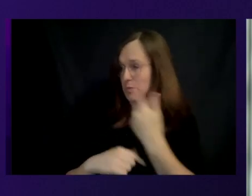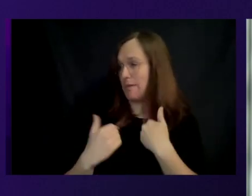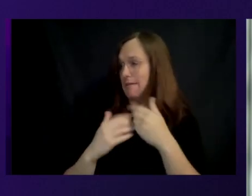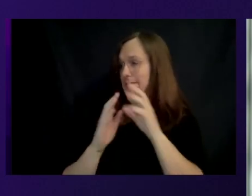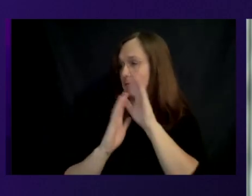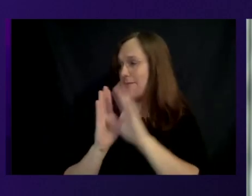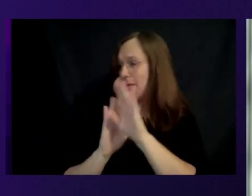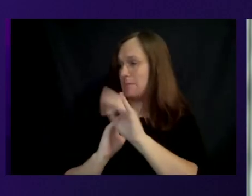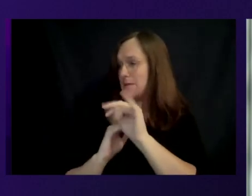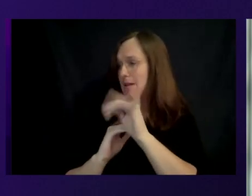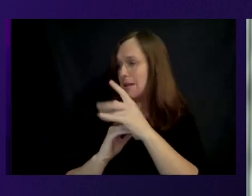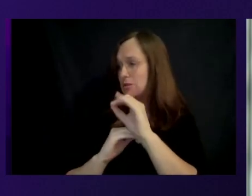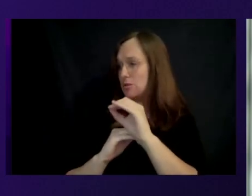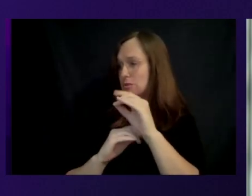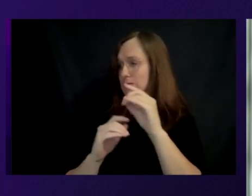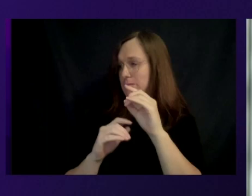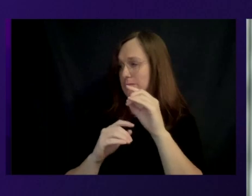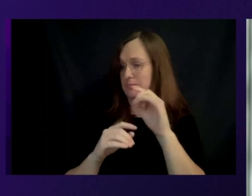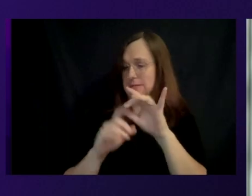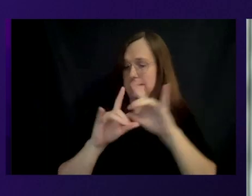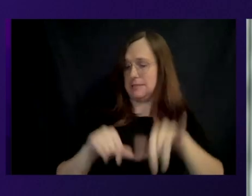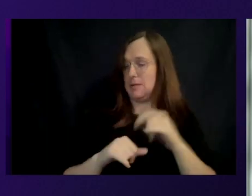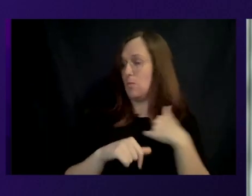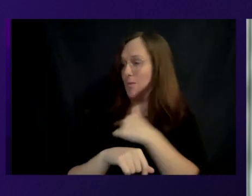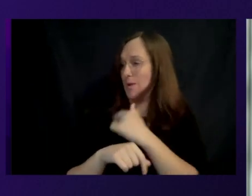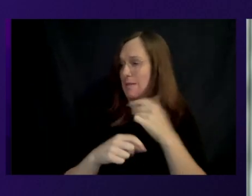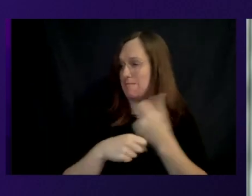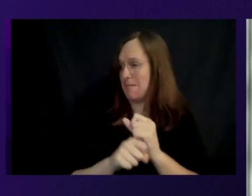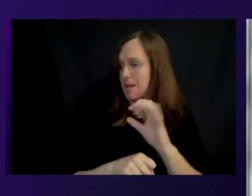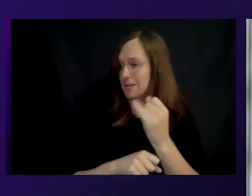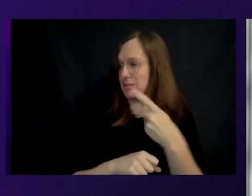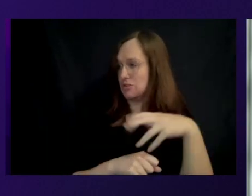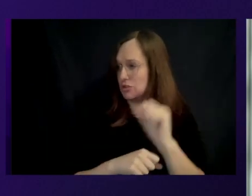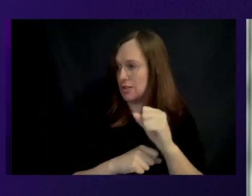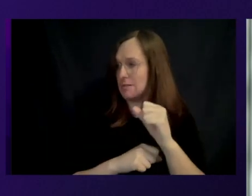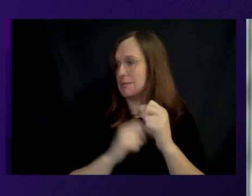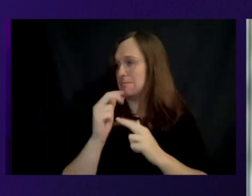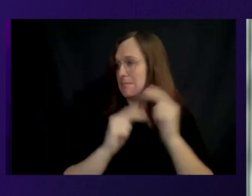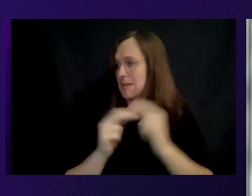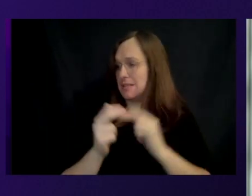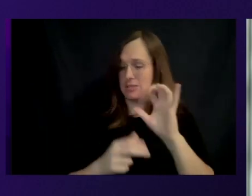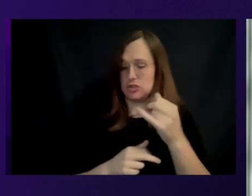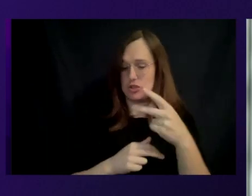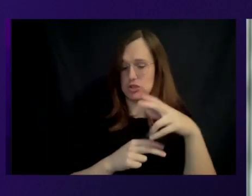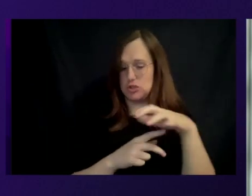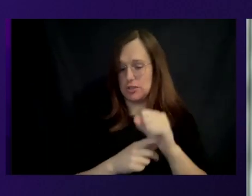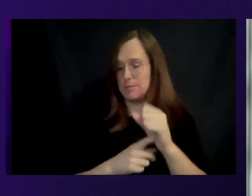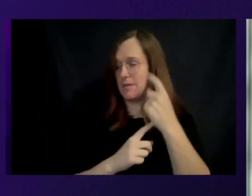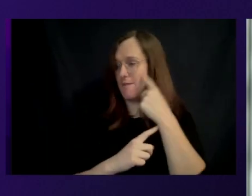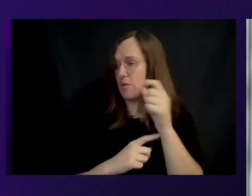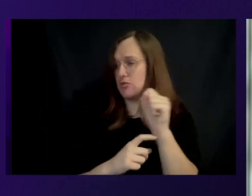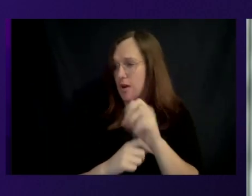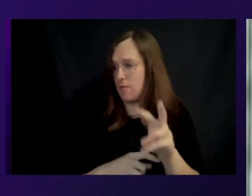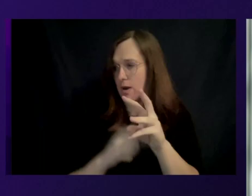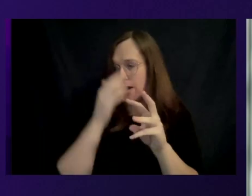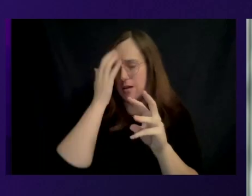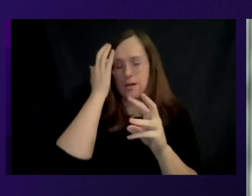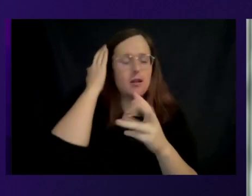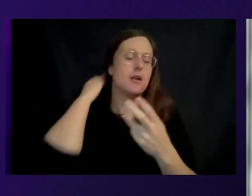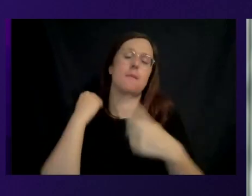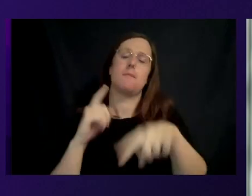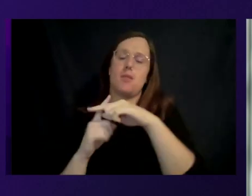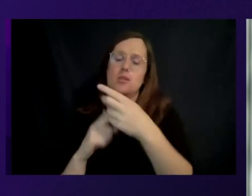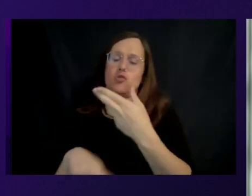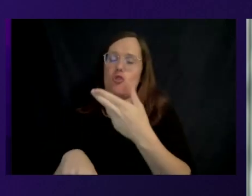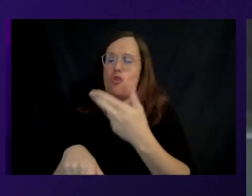actually built. And during that time, we did a lot of work building chips and software for ARM, and we got really good at both the hardware and software aspects